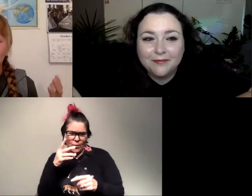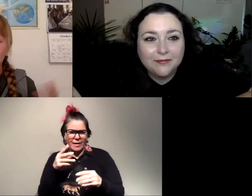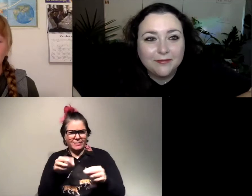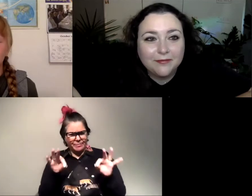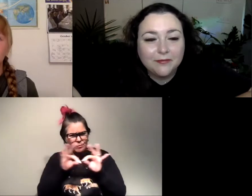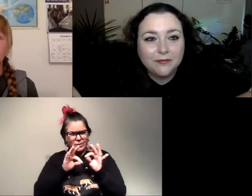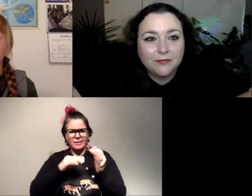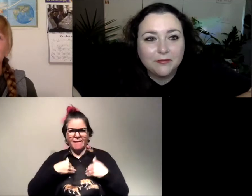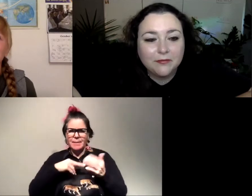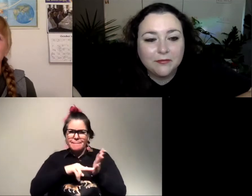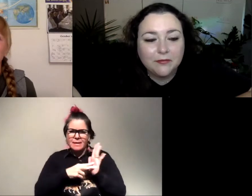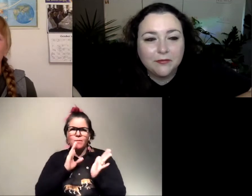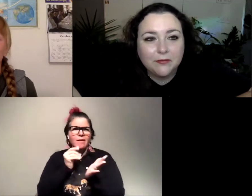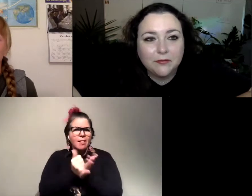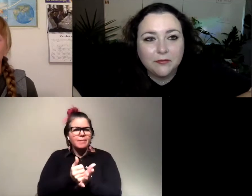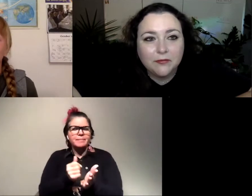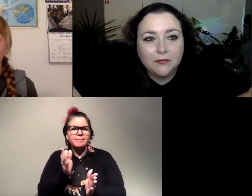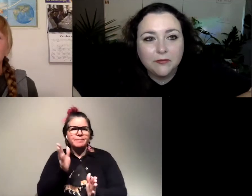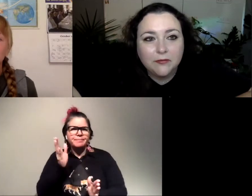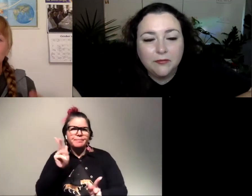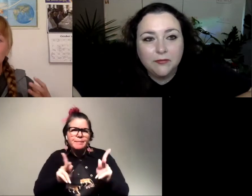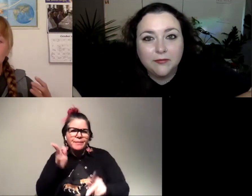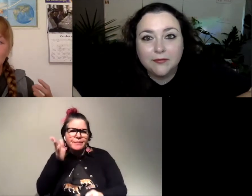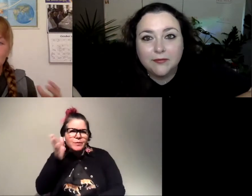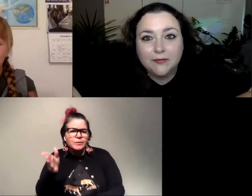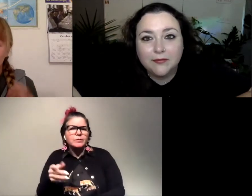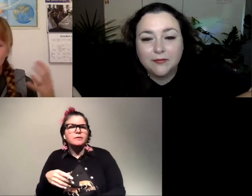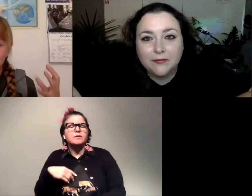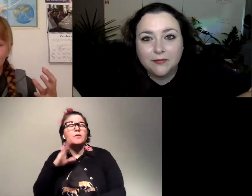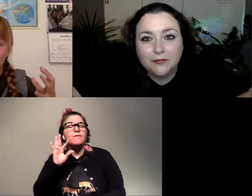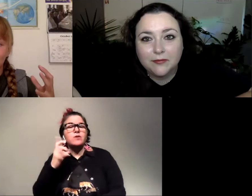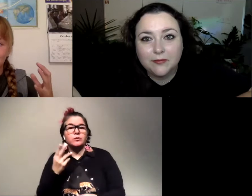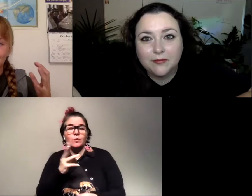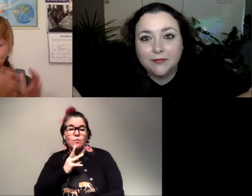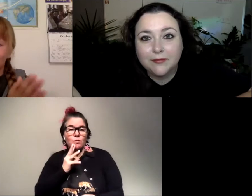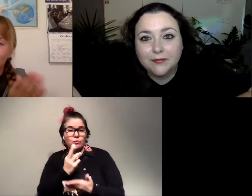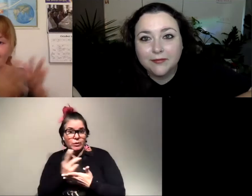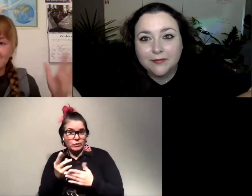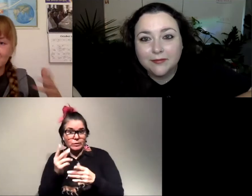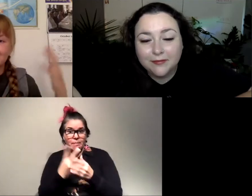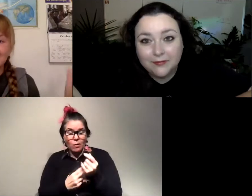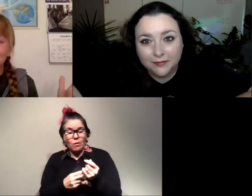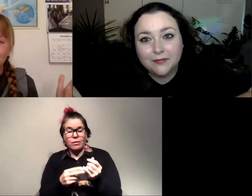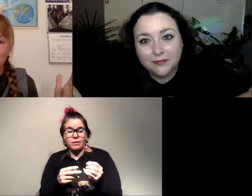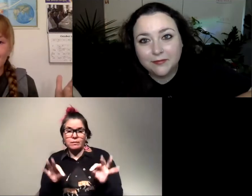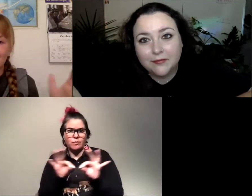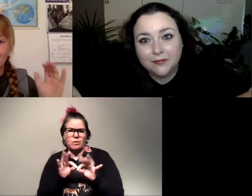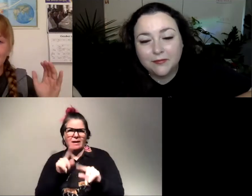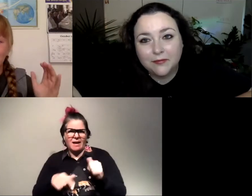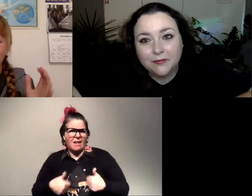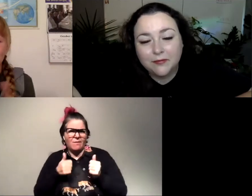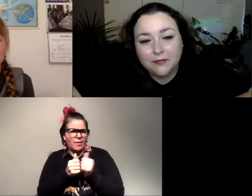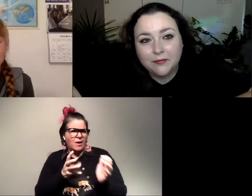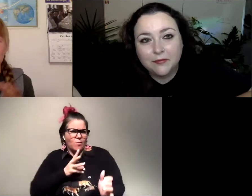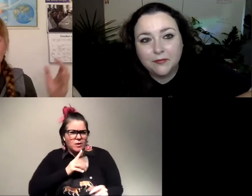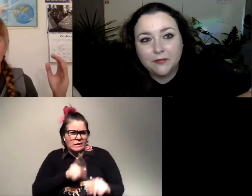help people down the road. So we know that freshwater resources are both vital, they're essential, you can't live without water, and